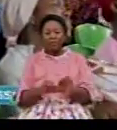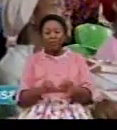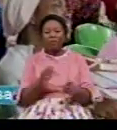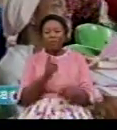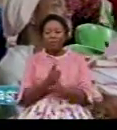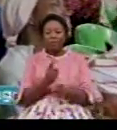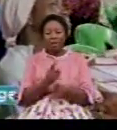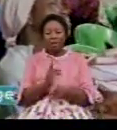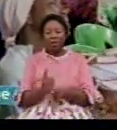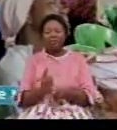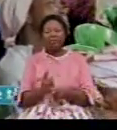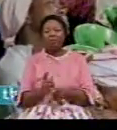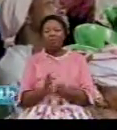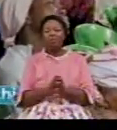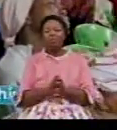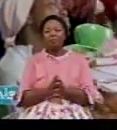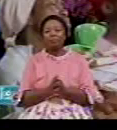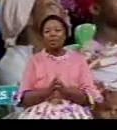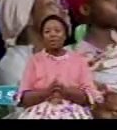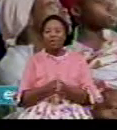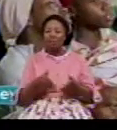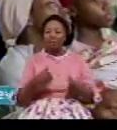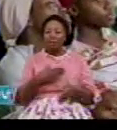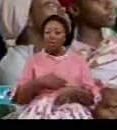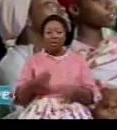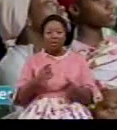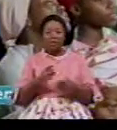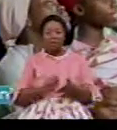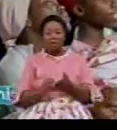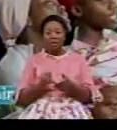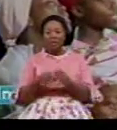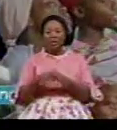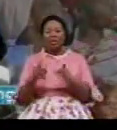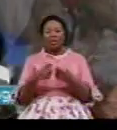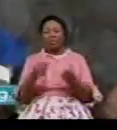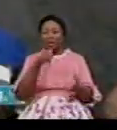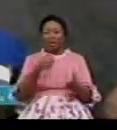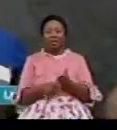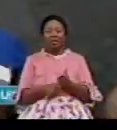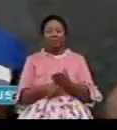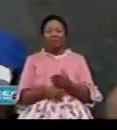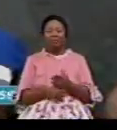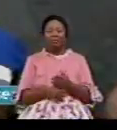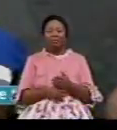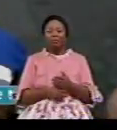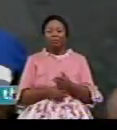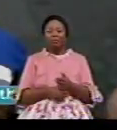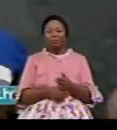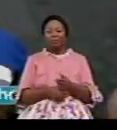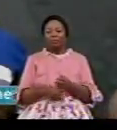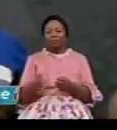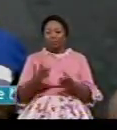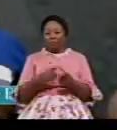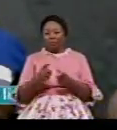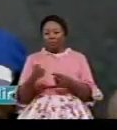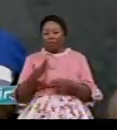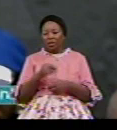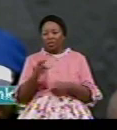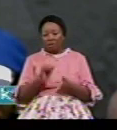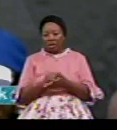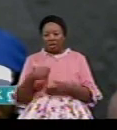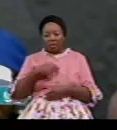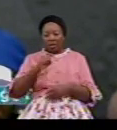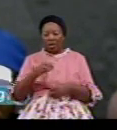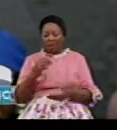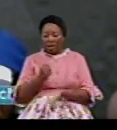Lord, glorify Jesus in my life. I will stand up to glorify Christ. When